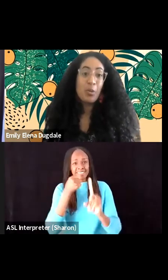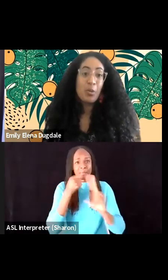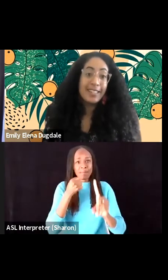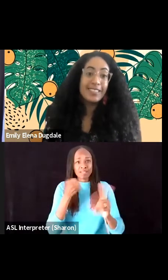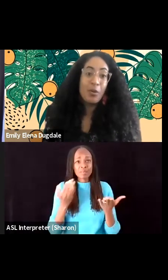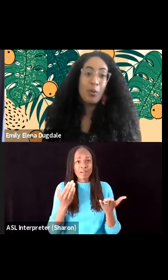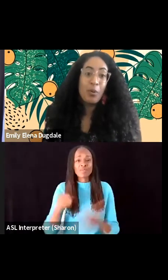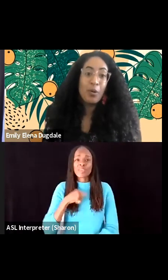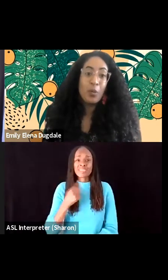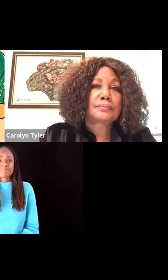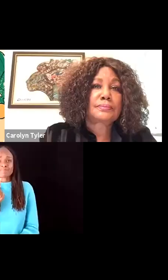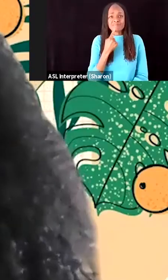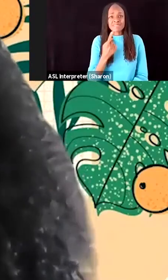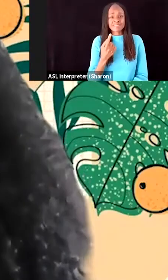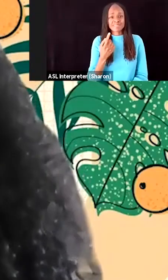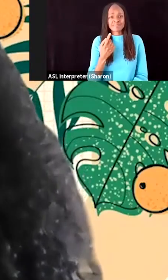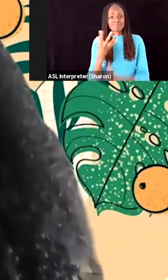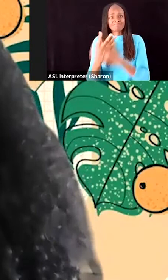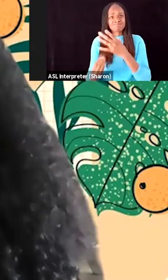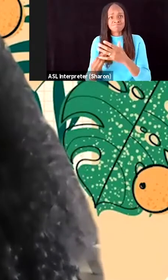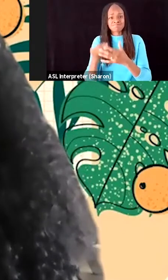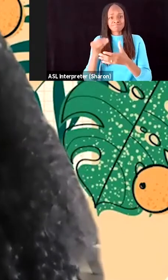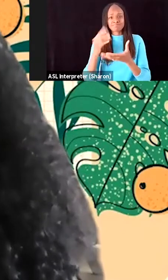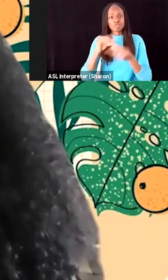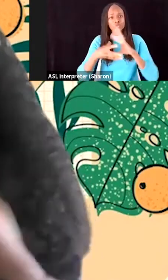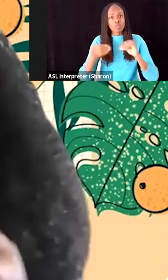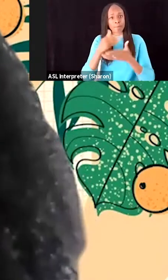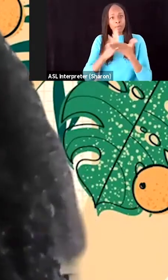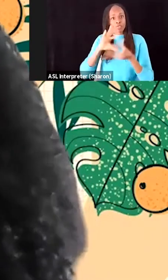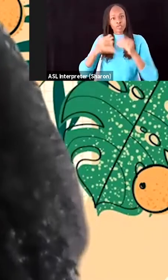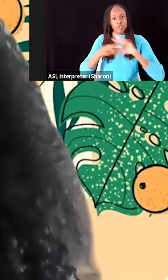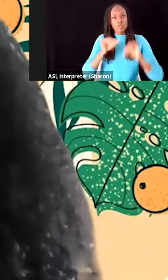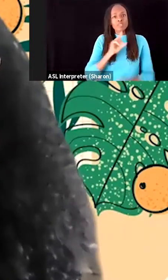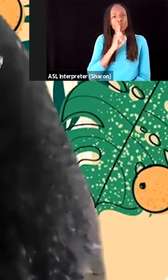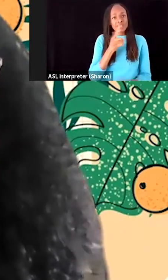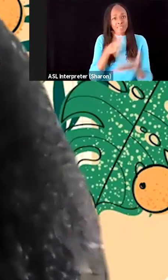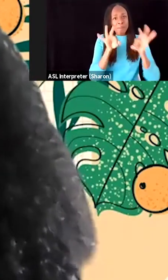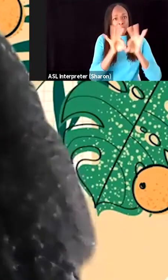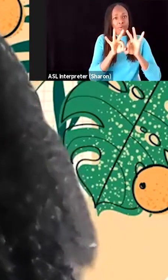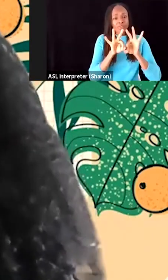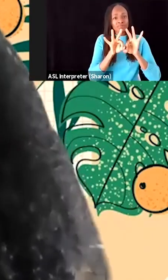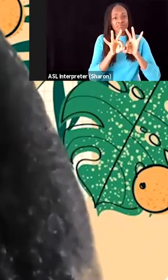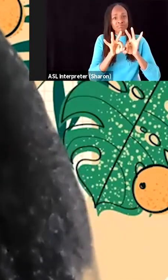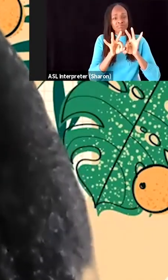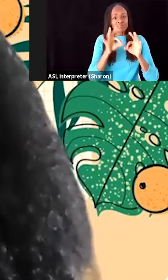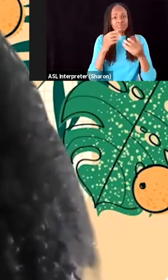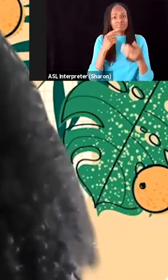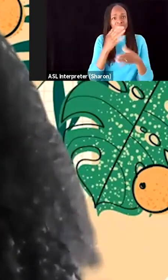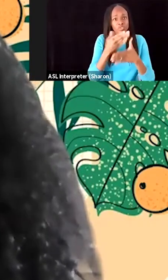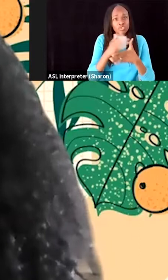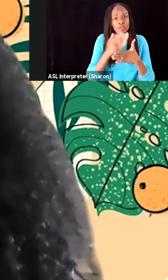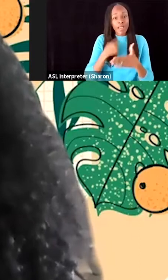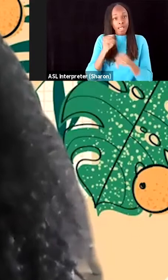those stories, or we miss part of the stories that are really important to tell. I work